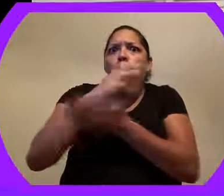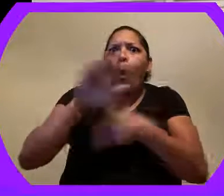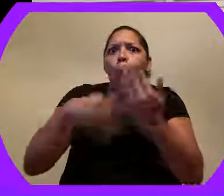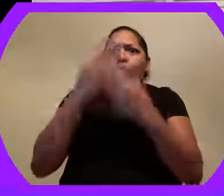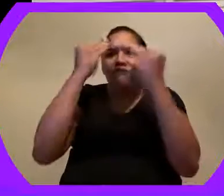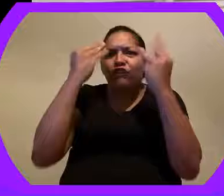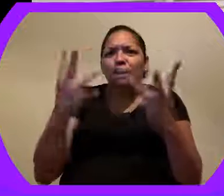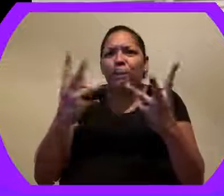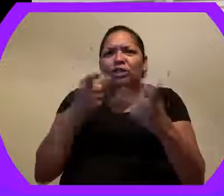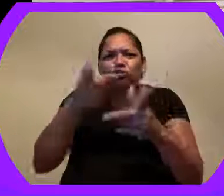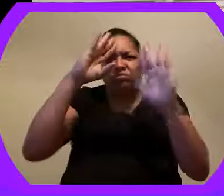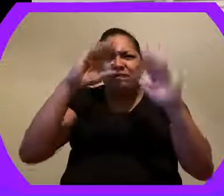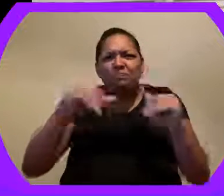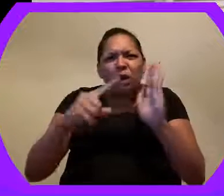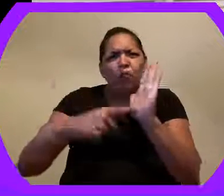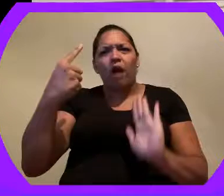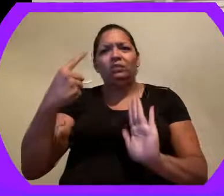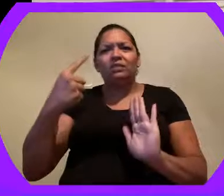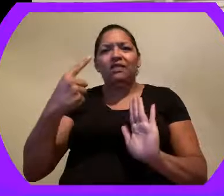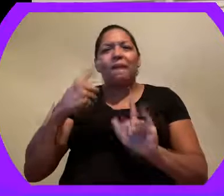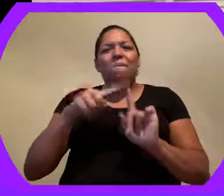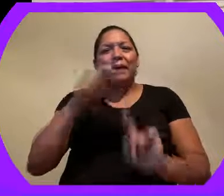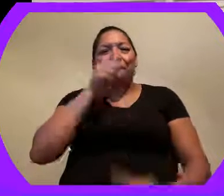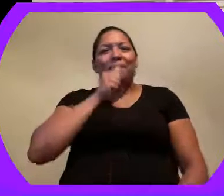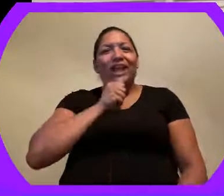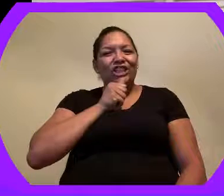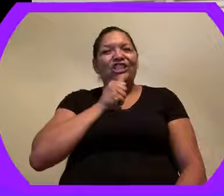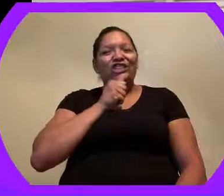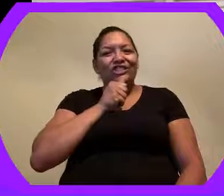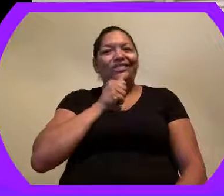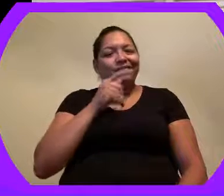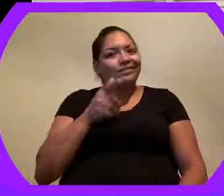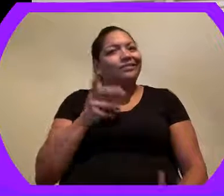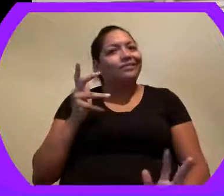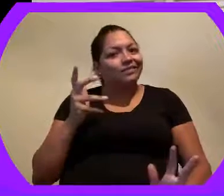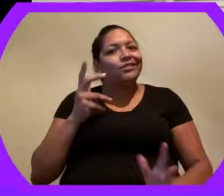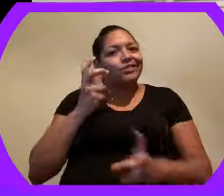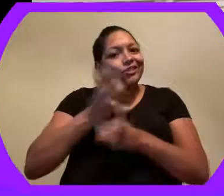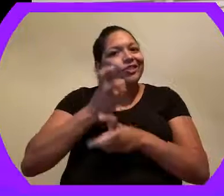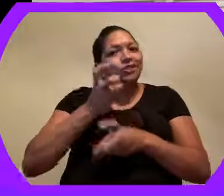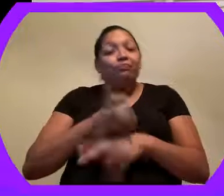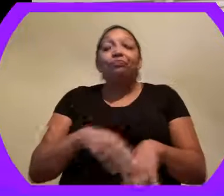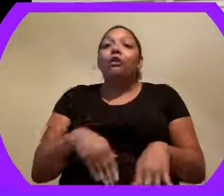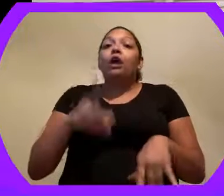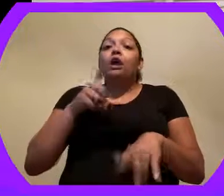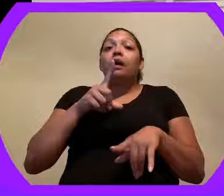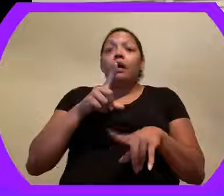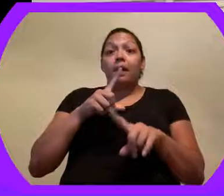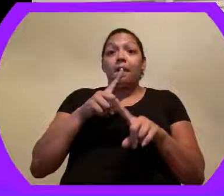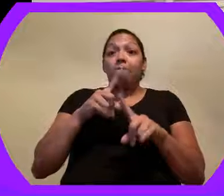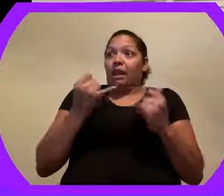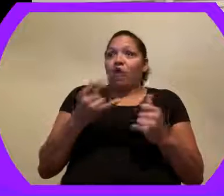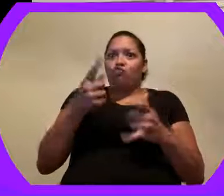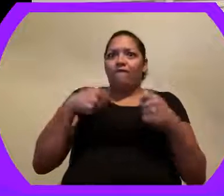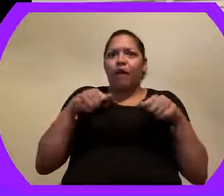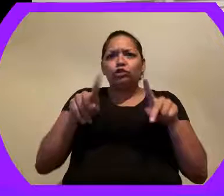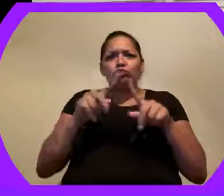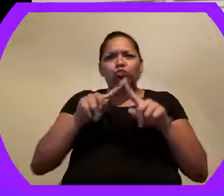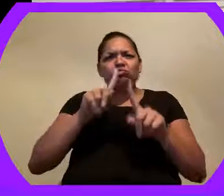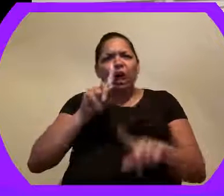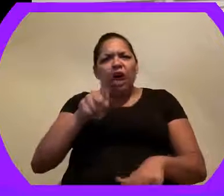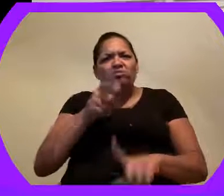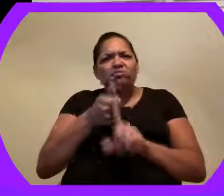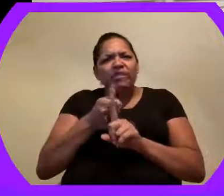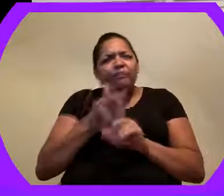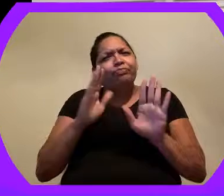with everything. You can get all the information that you need. We expect that all the time. And so impatience has been a popular way of being, unfortunately.